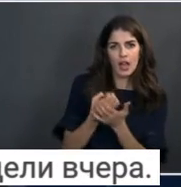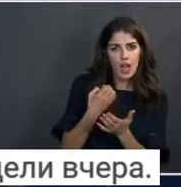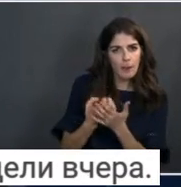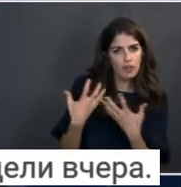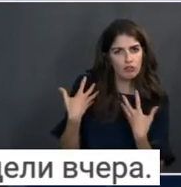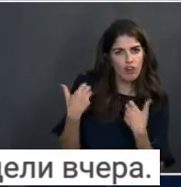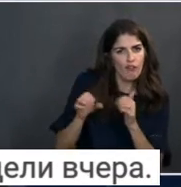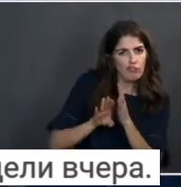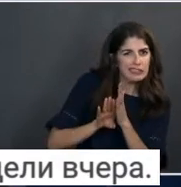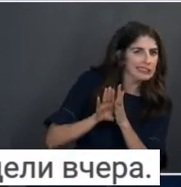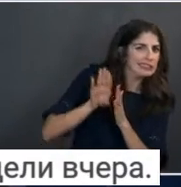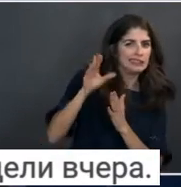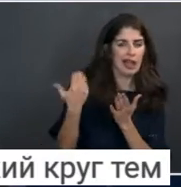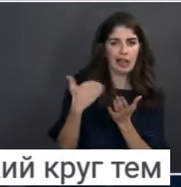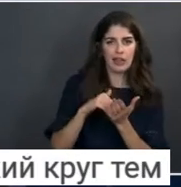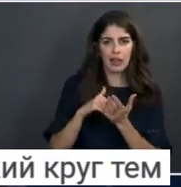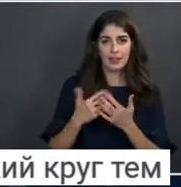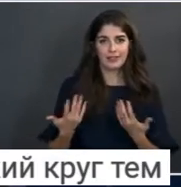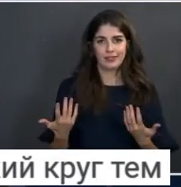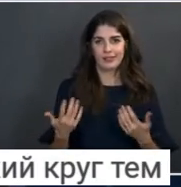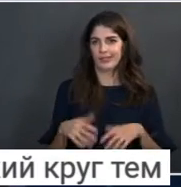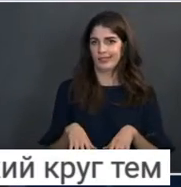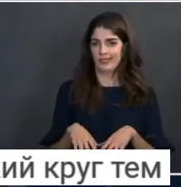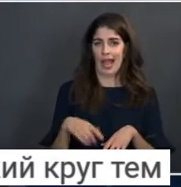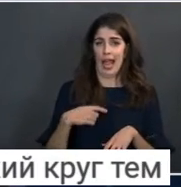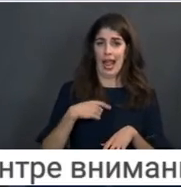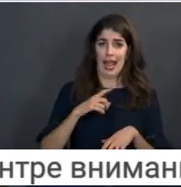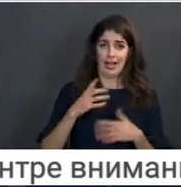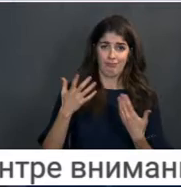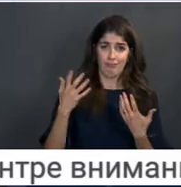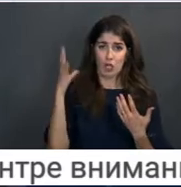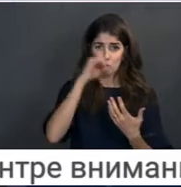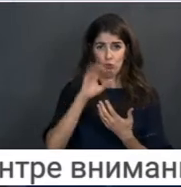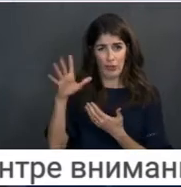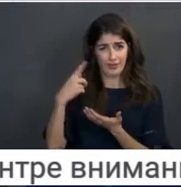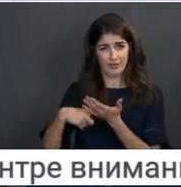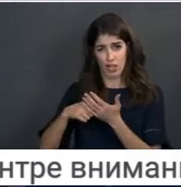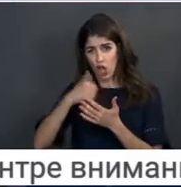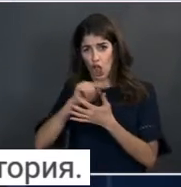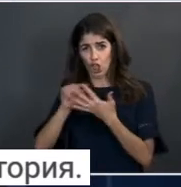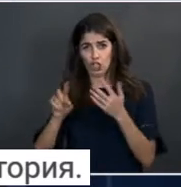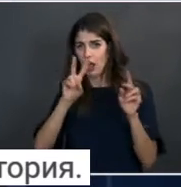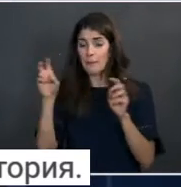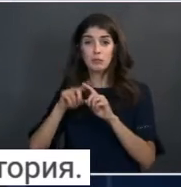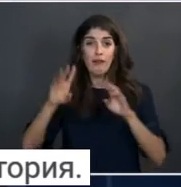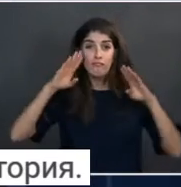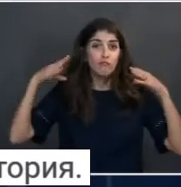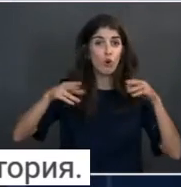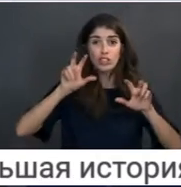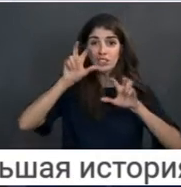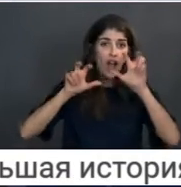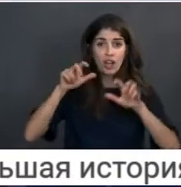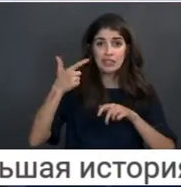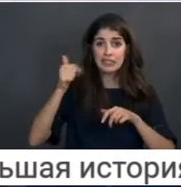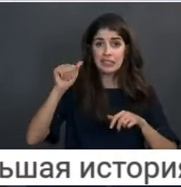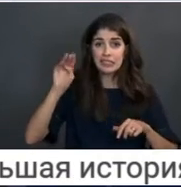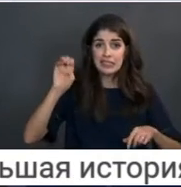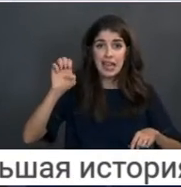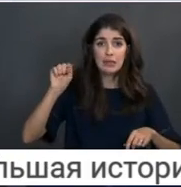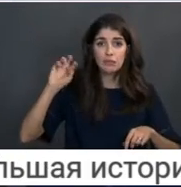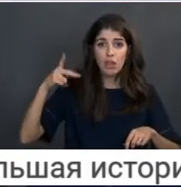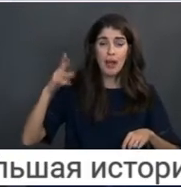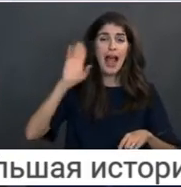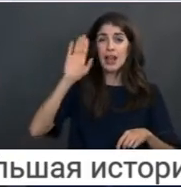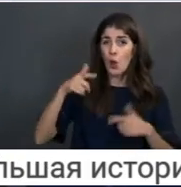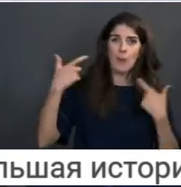the data that we saw yesterday. I'm sure they'll cover a range of topics during that meeting, but that's not the focus. I know it's a big